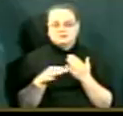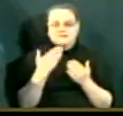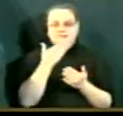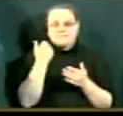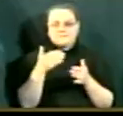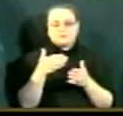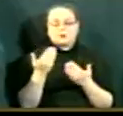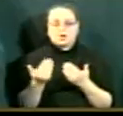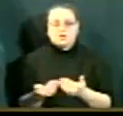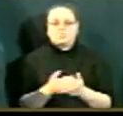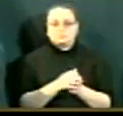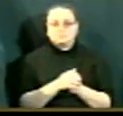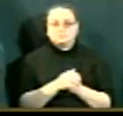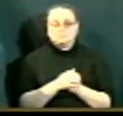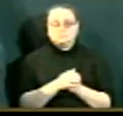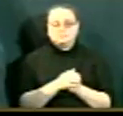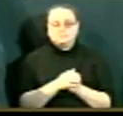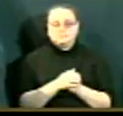go, or